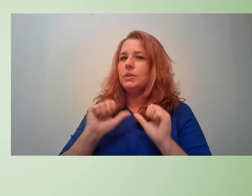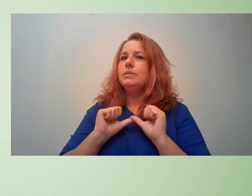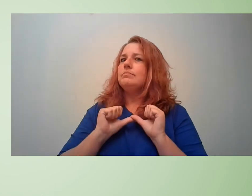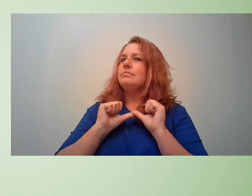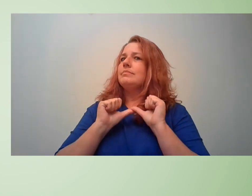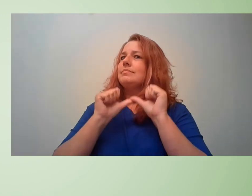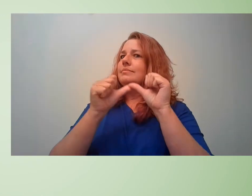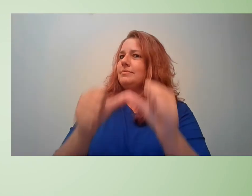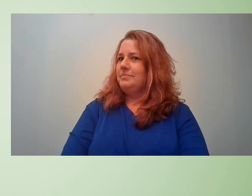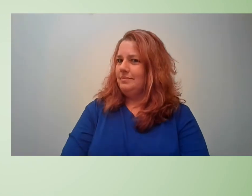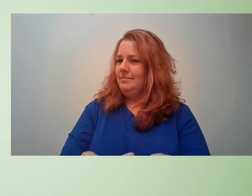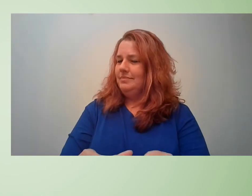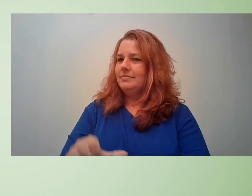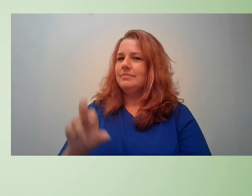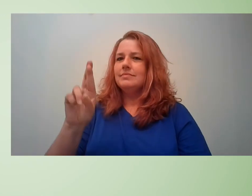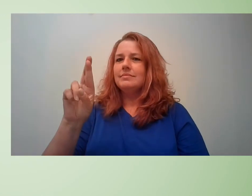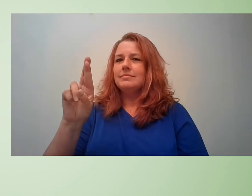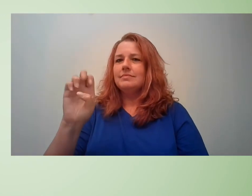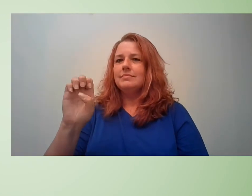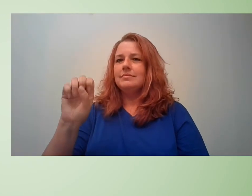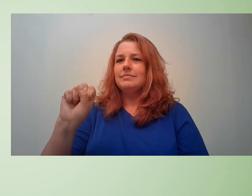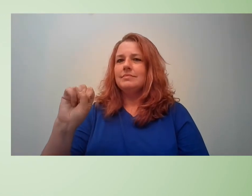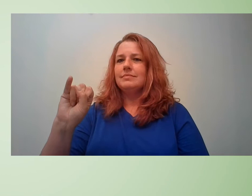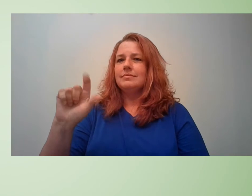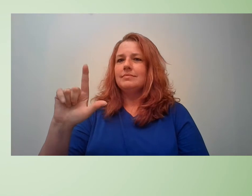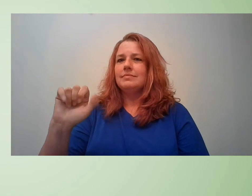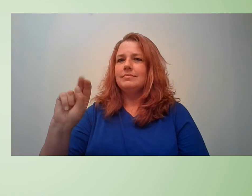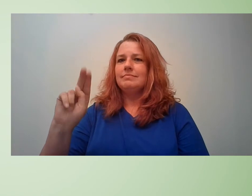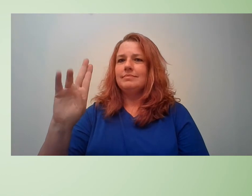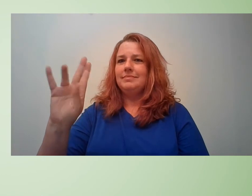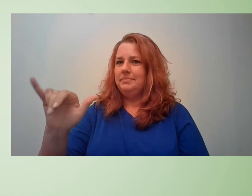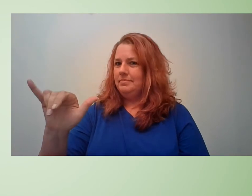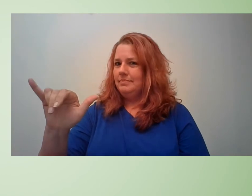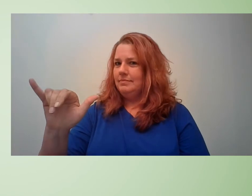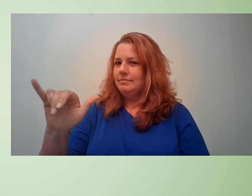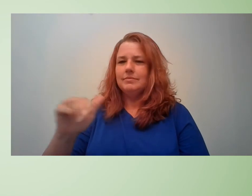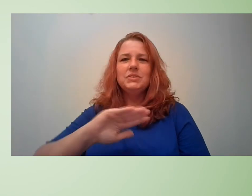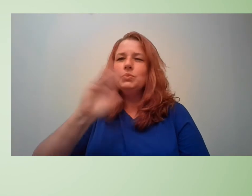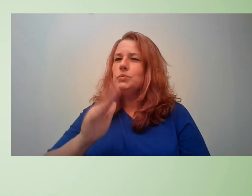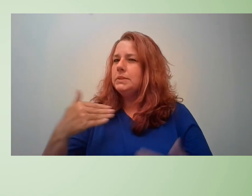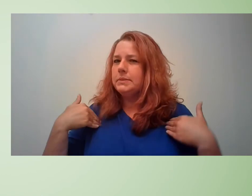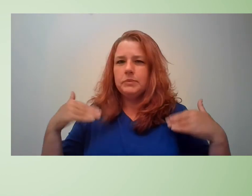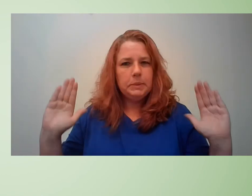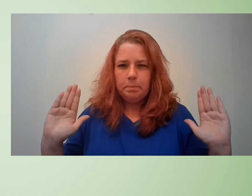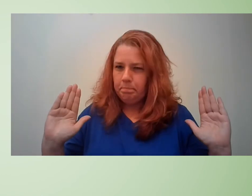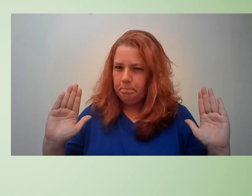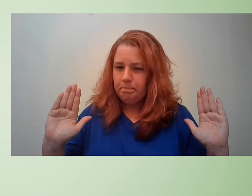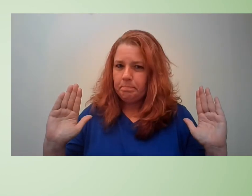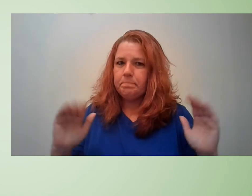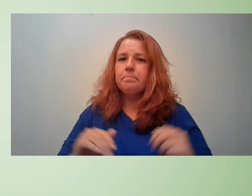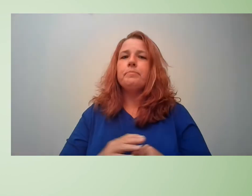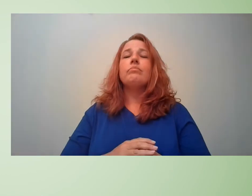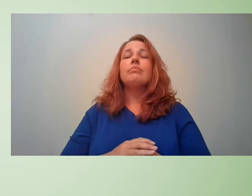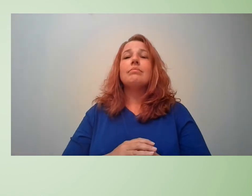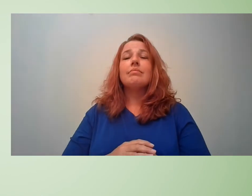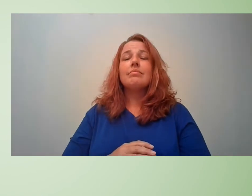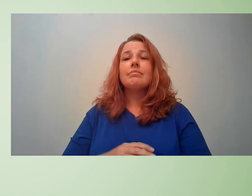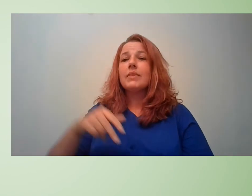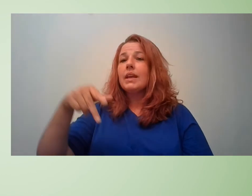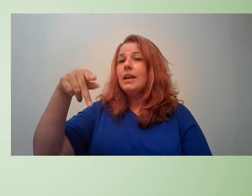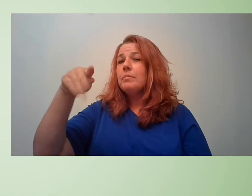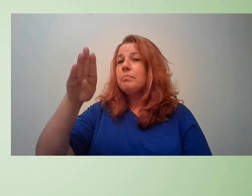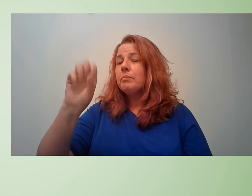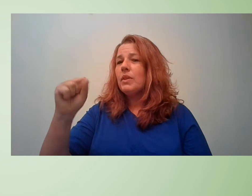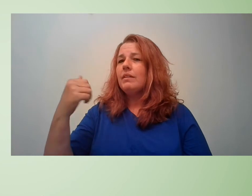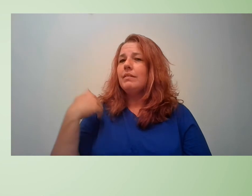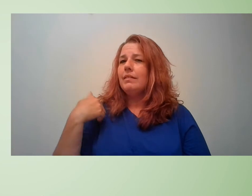what being respectful, responsible, and resilient means in different environments. For example, being respectful in science class means not chatting with